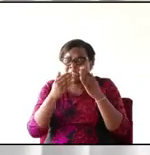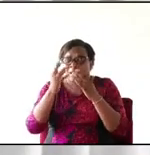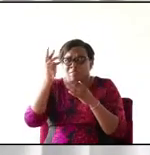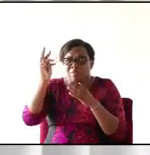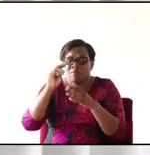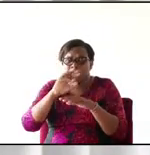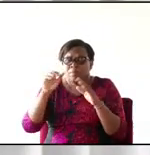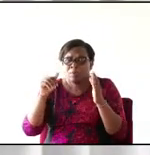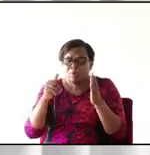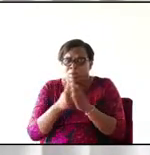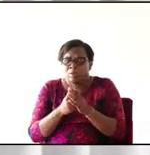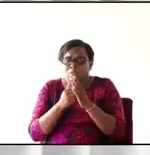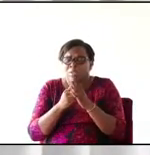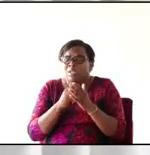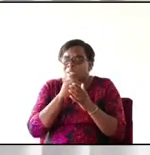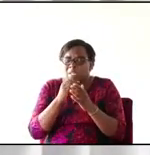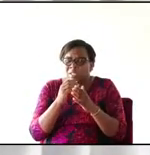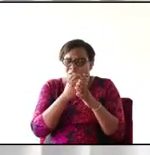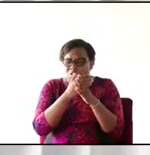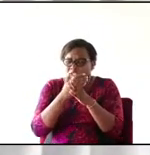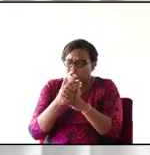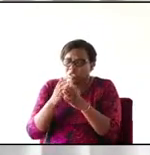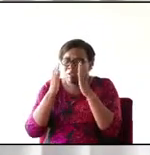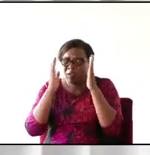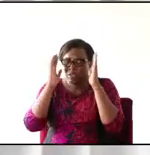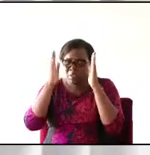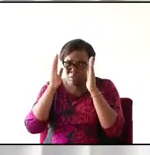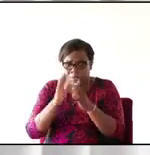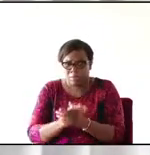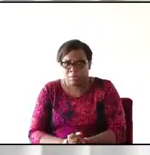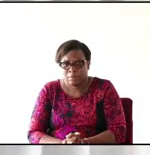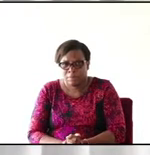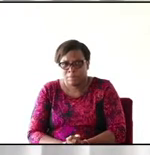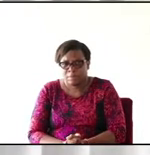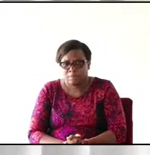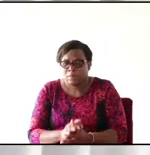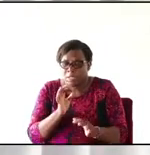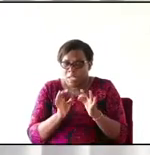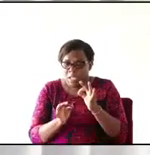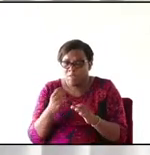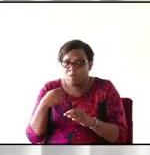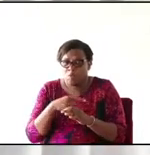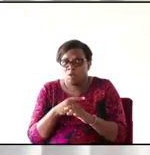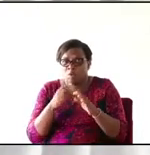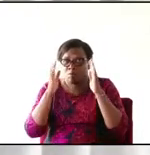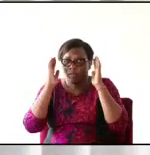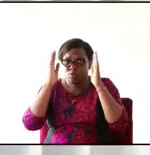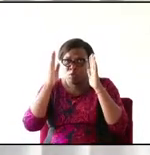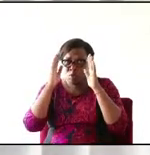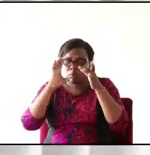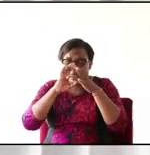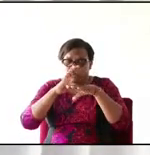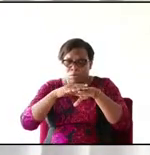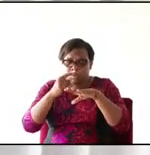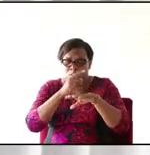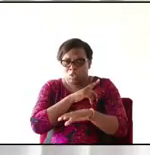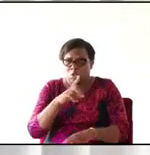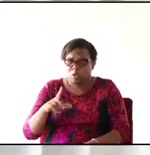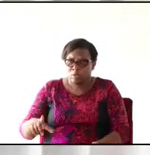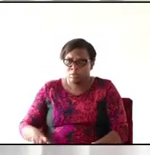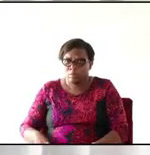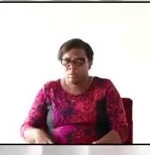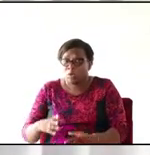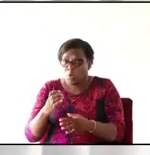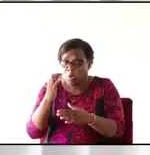our undivided attention if we are going to be committed to the Lord. Would you, like